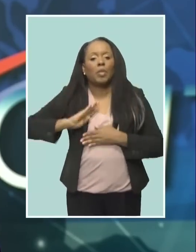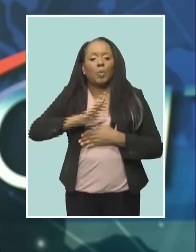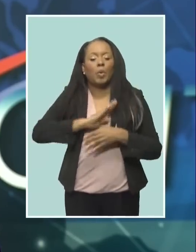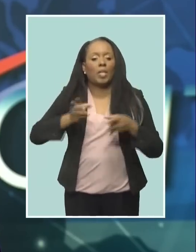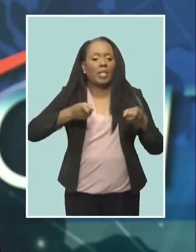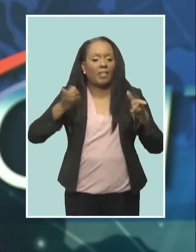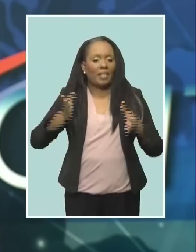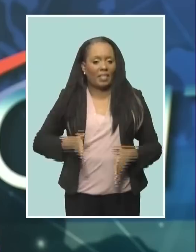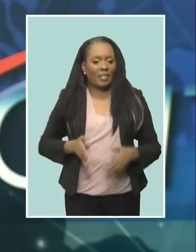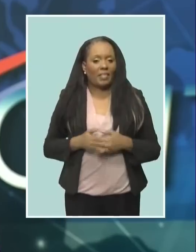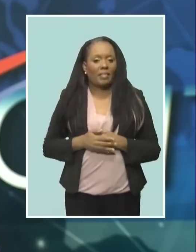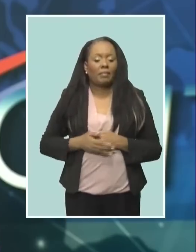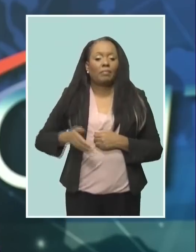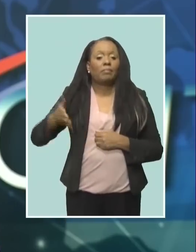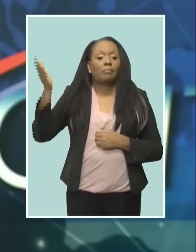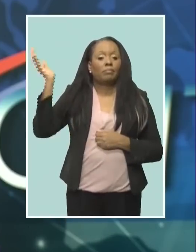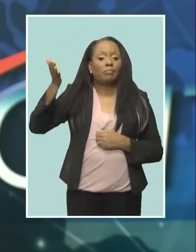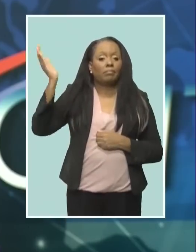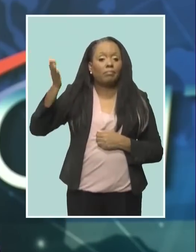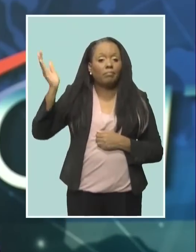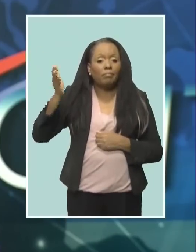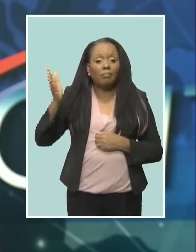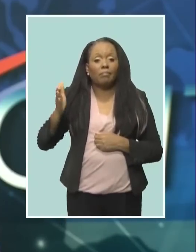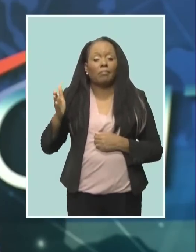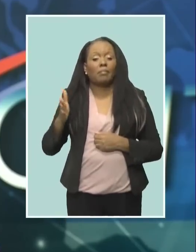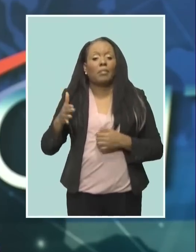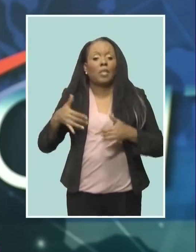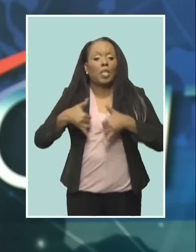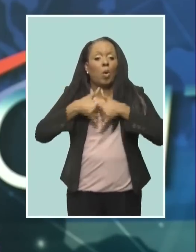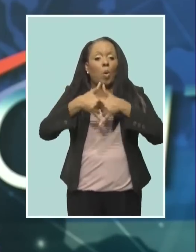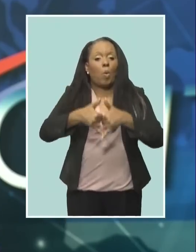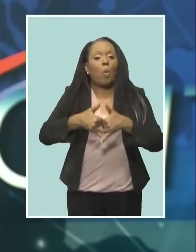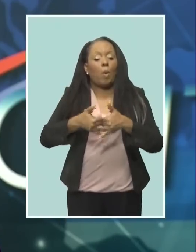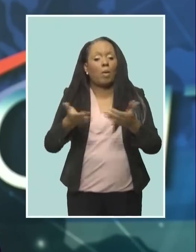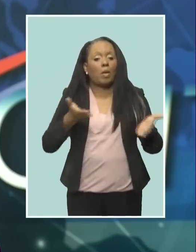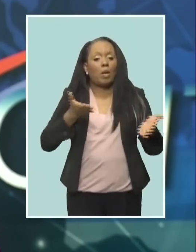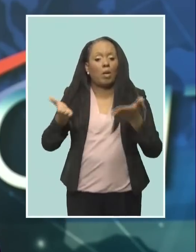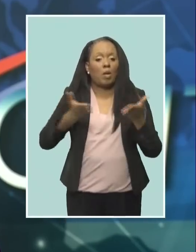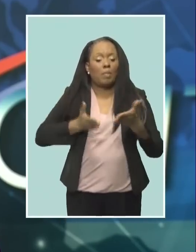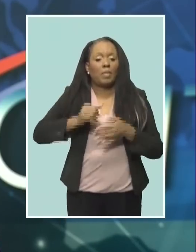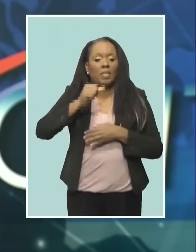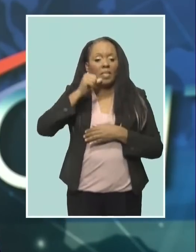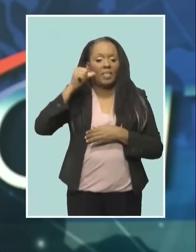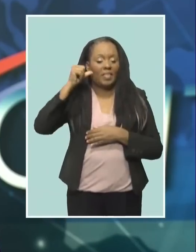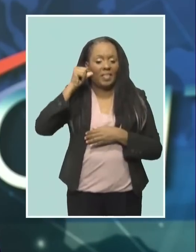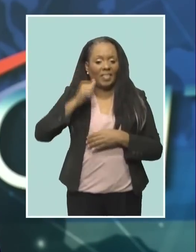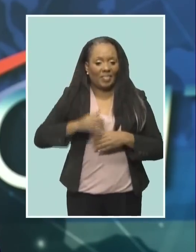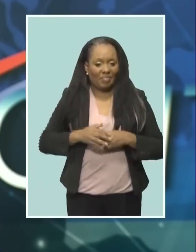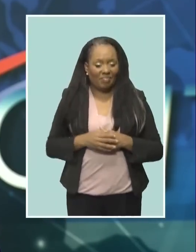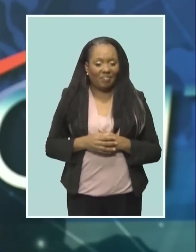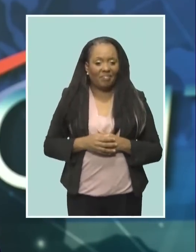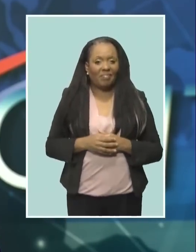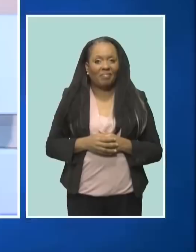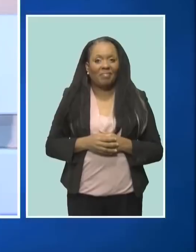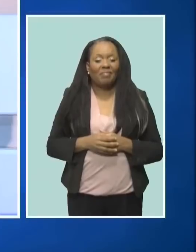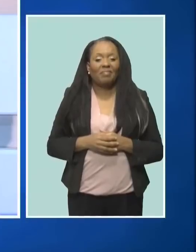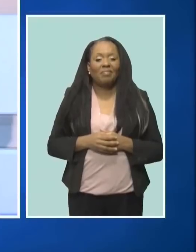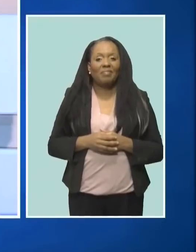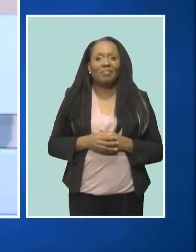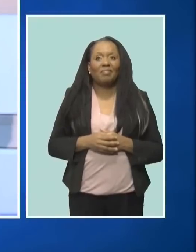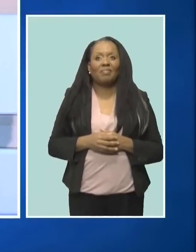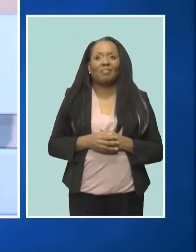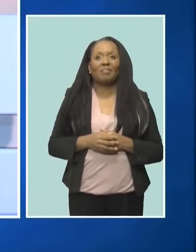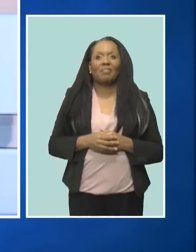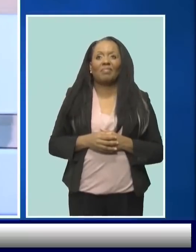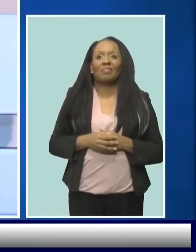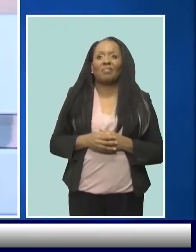the organization's scholarship award ceremony at the union's headquarters last evening. Trevor Thorpe reports. In addition to being the